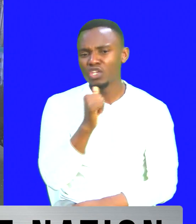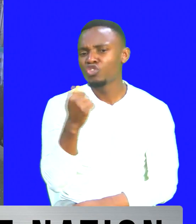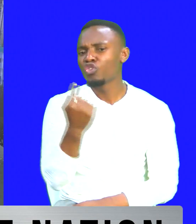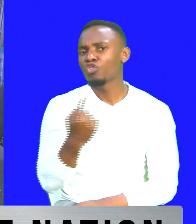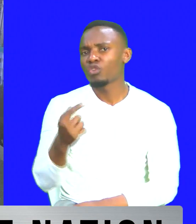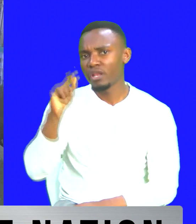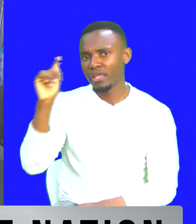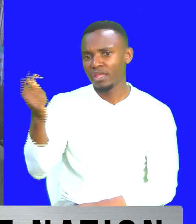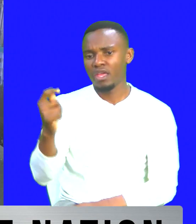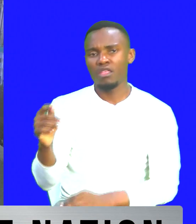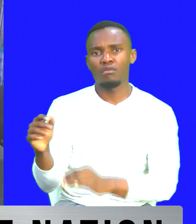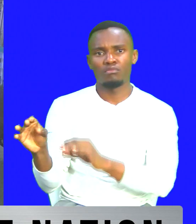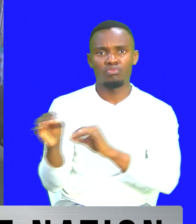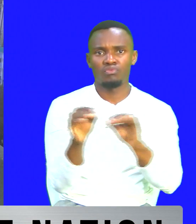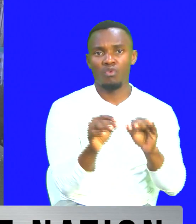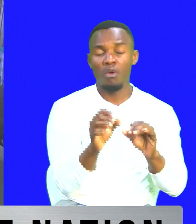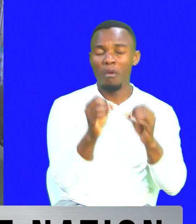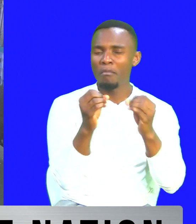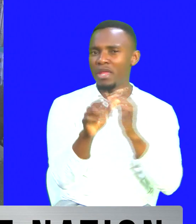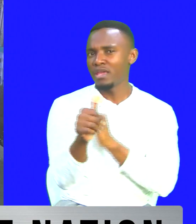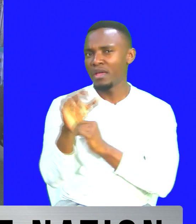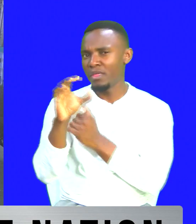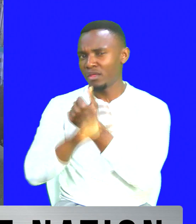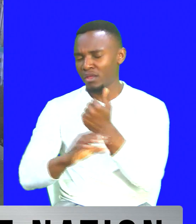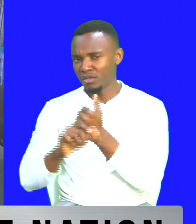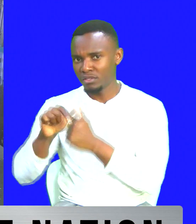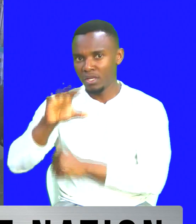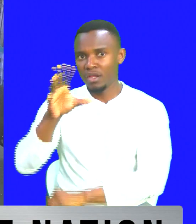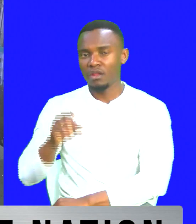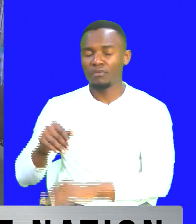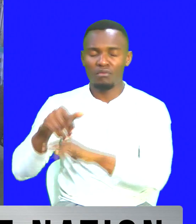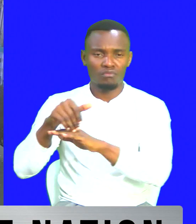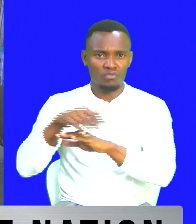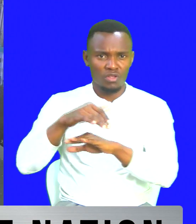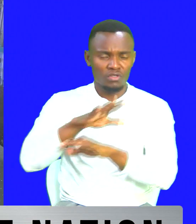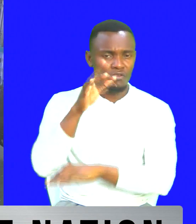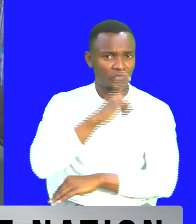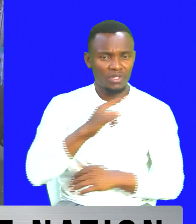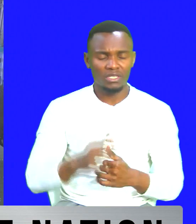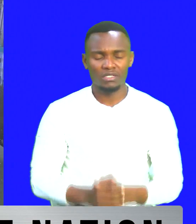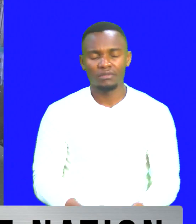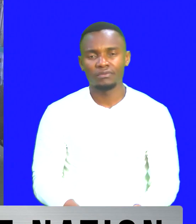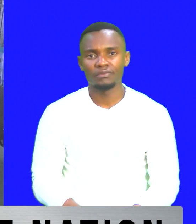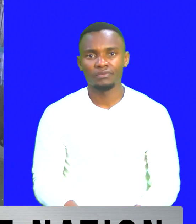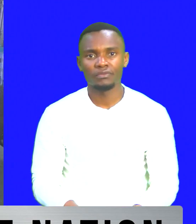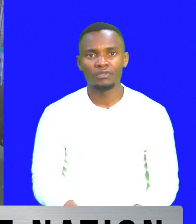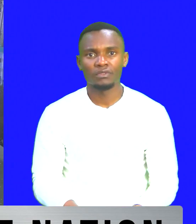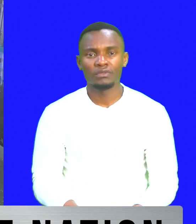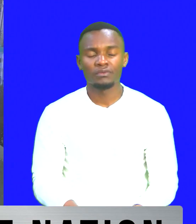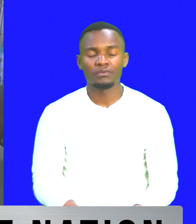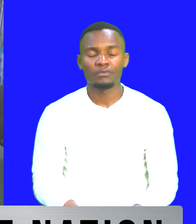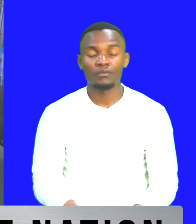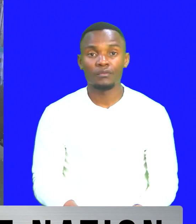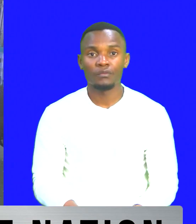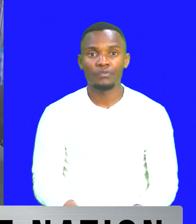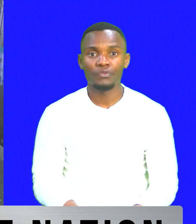mark you. Many other countries in Africa are going. There are many troops. There's countries France, like